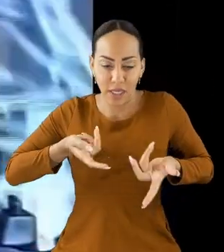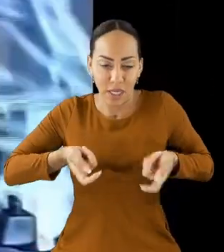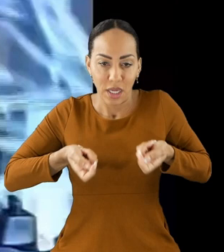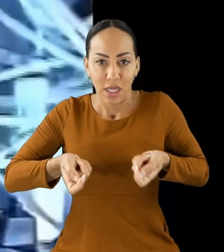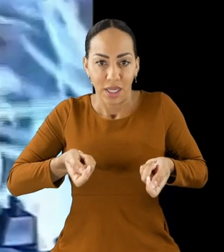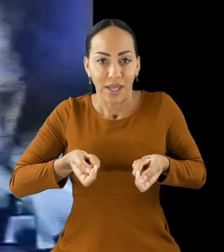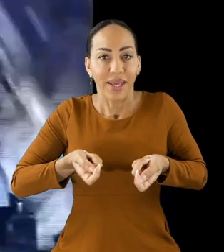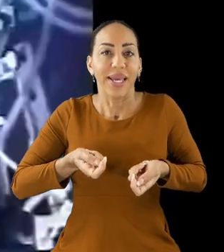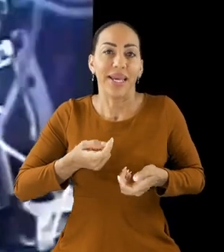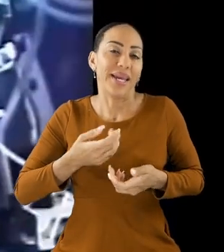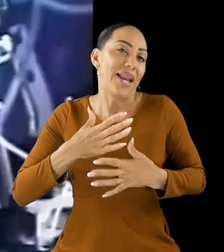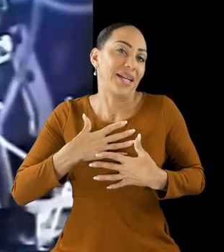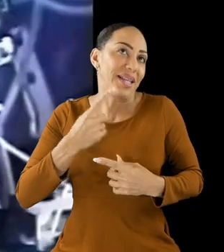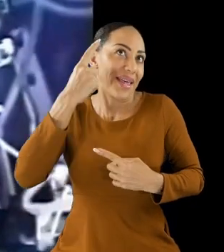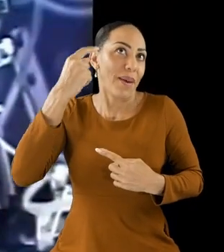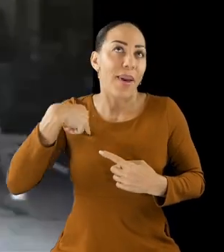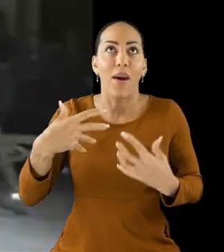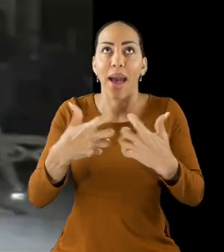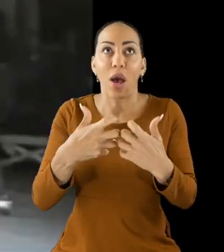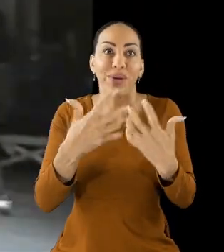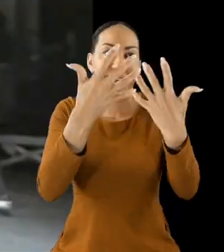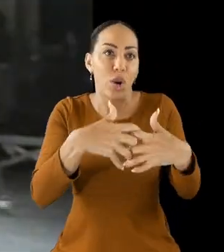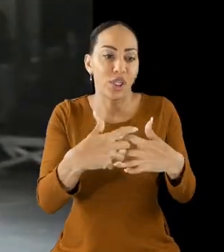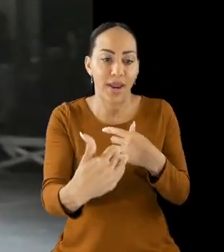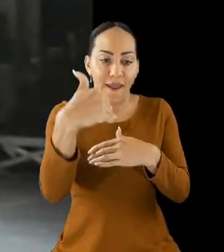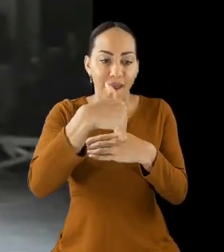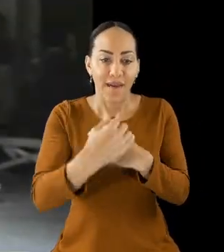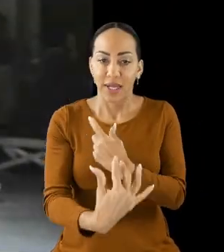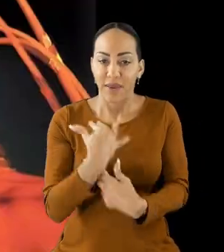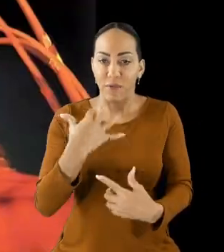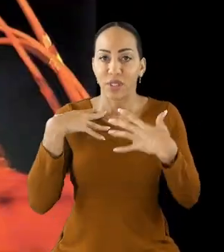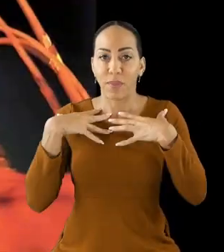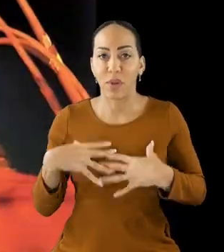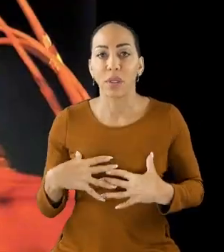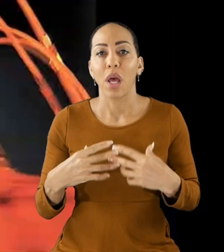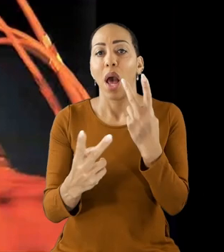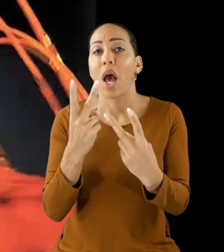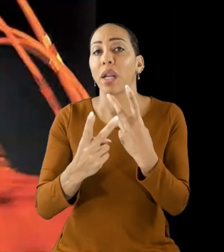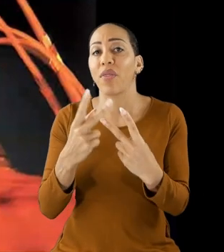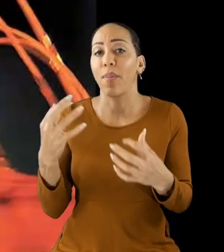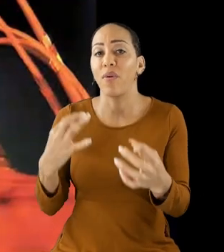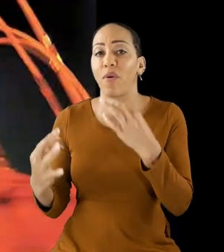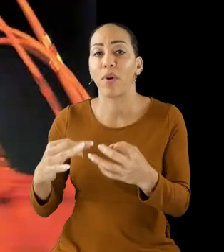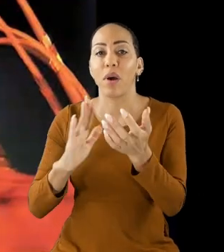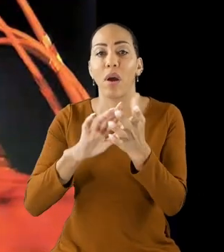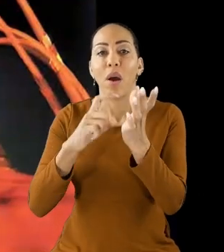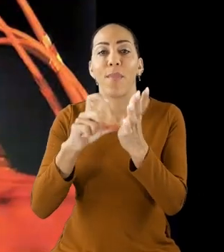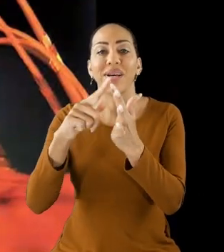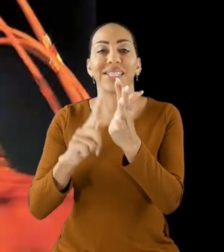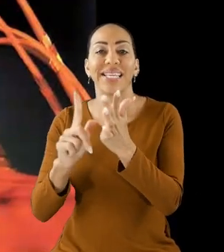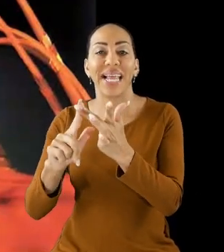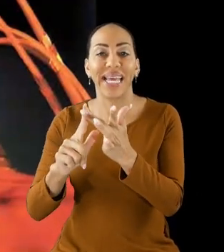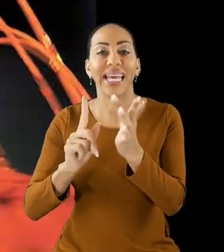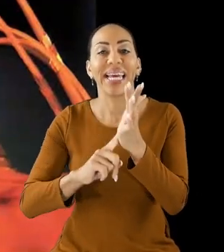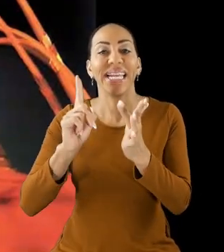to technology's potential effects on the body. A performer using similar strategies around the same